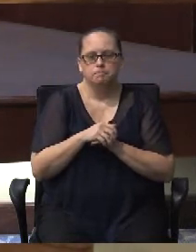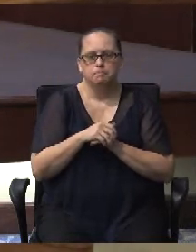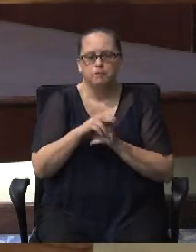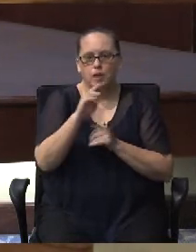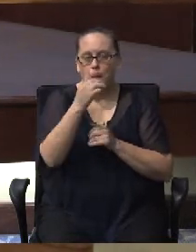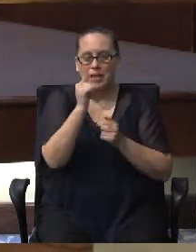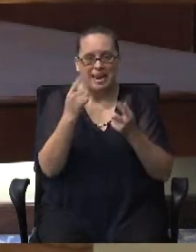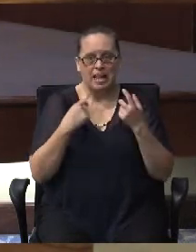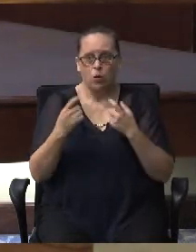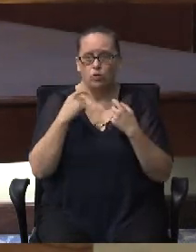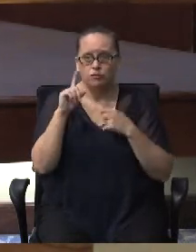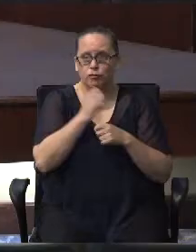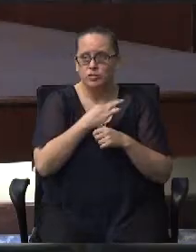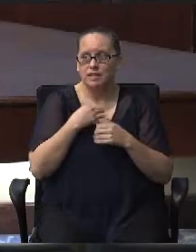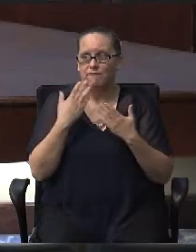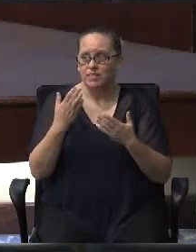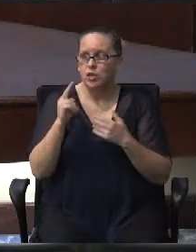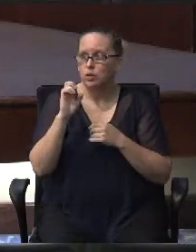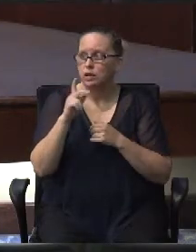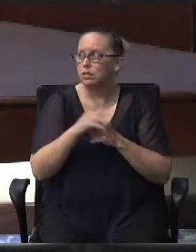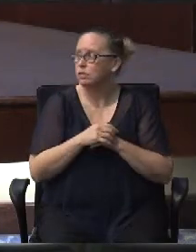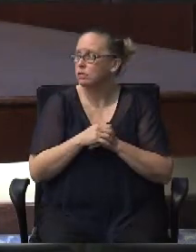Are there any questions for staff? Thank you, Nick.